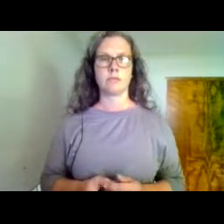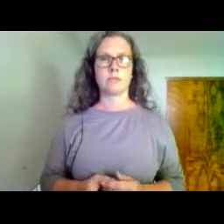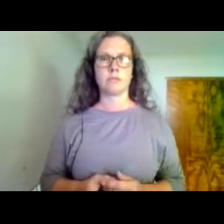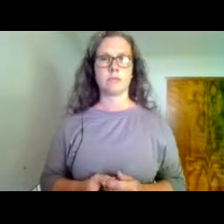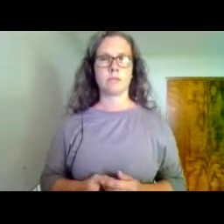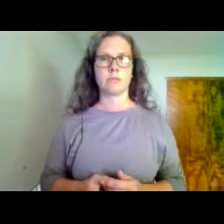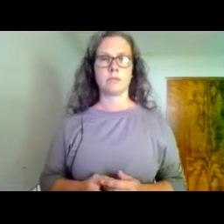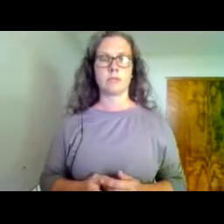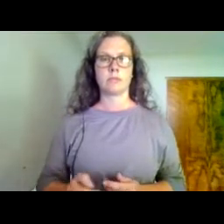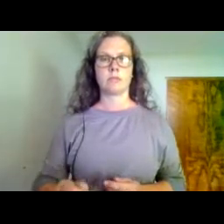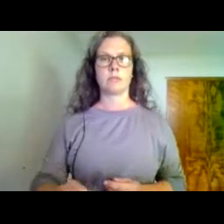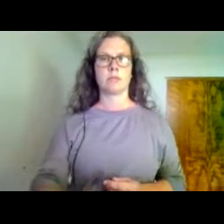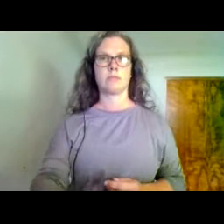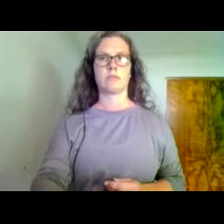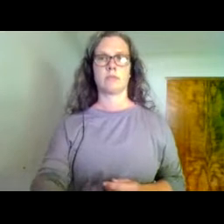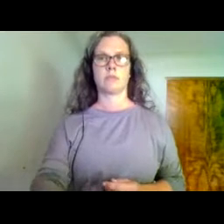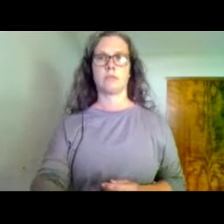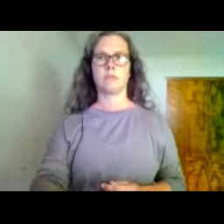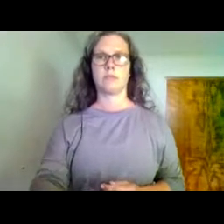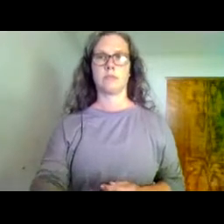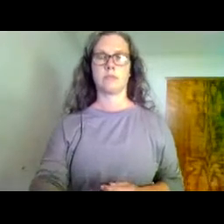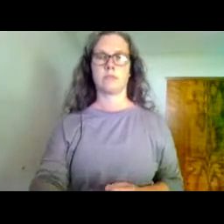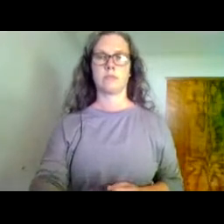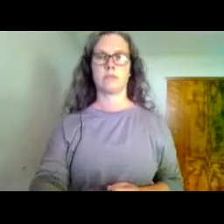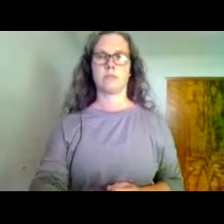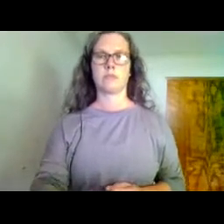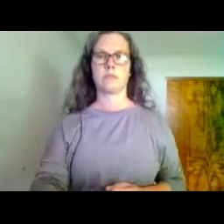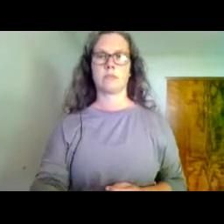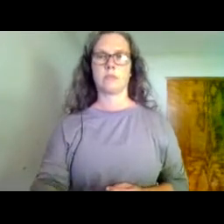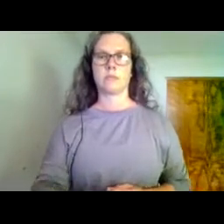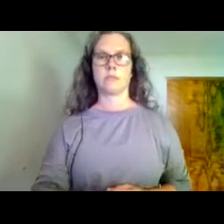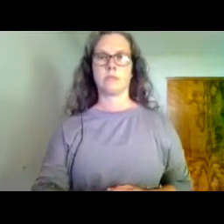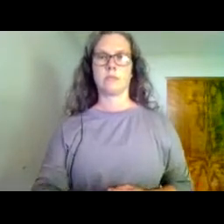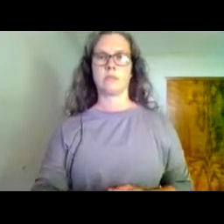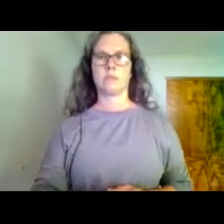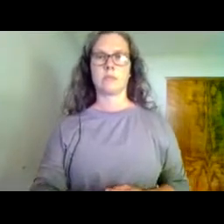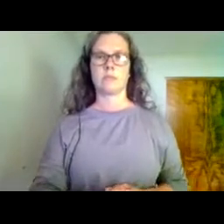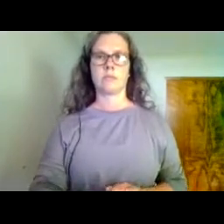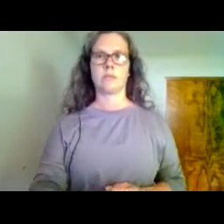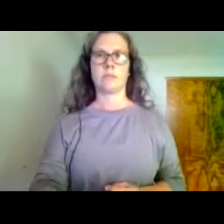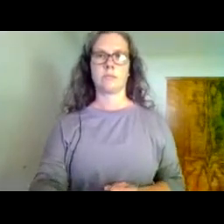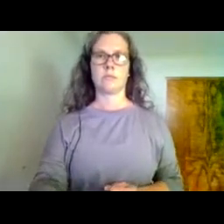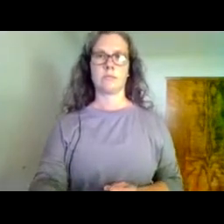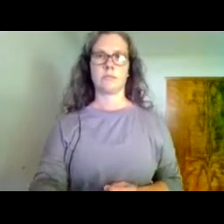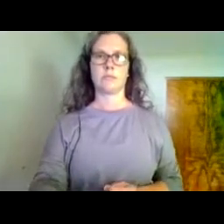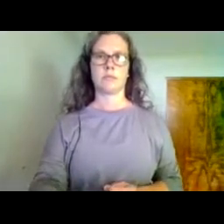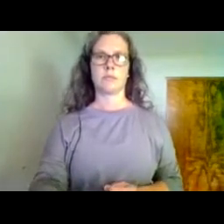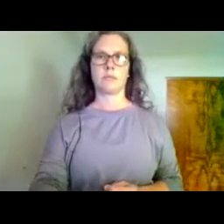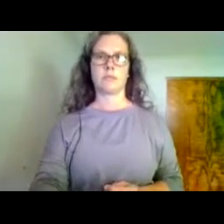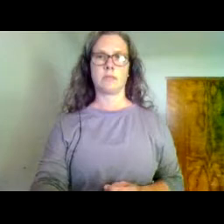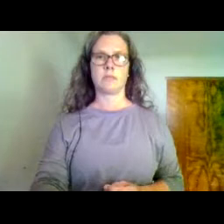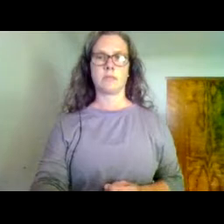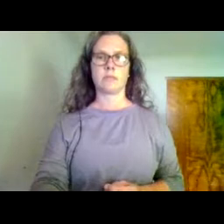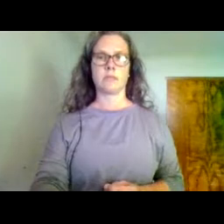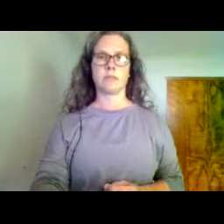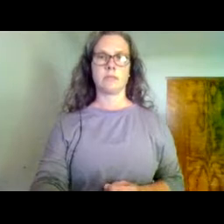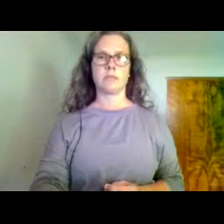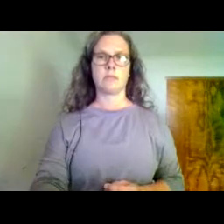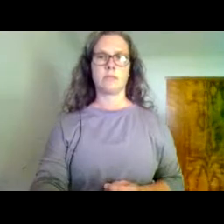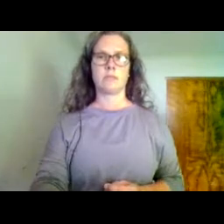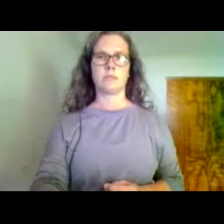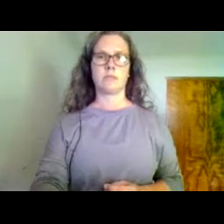dip on a ditch, you know, you can disturb up to 5 acres and not need an Npds permit. If you decide to